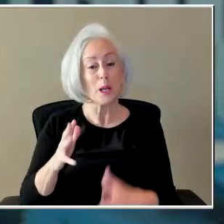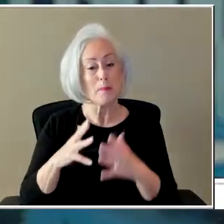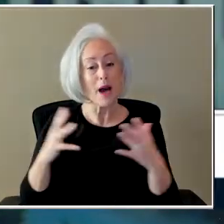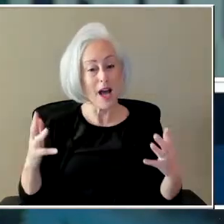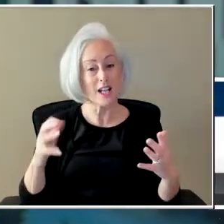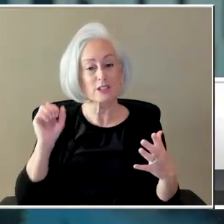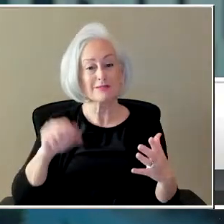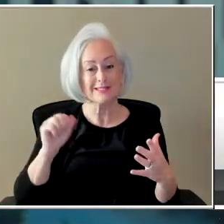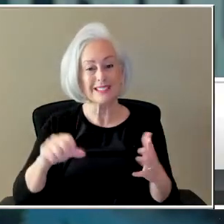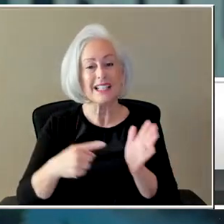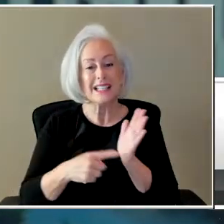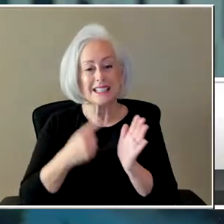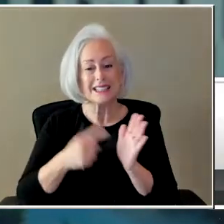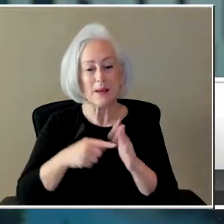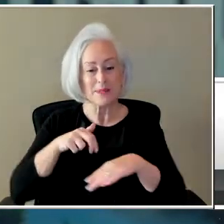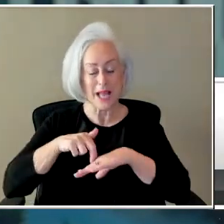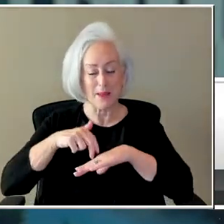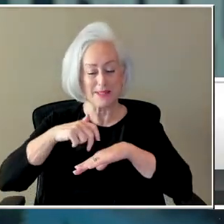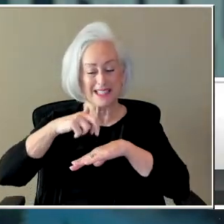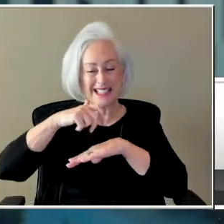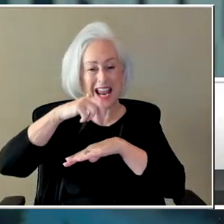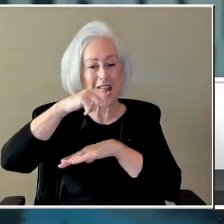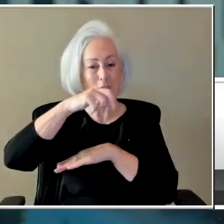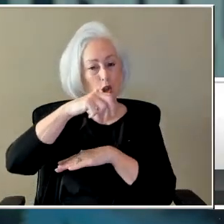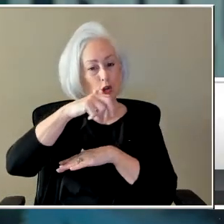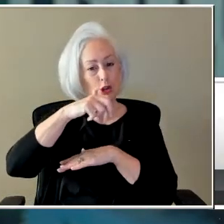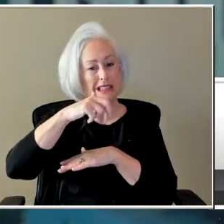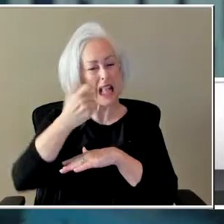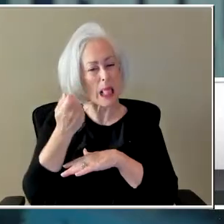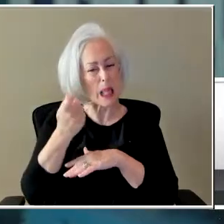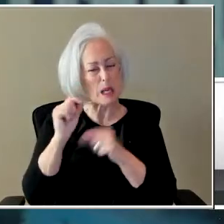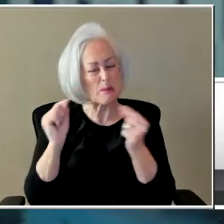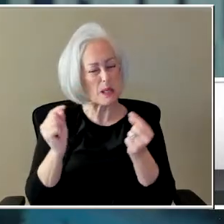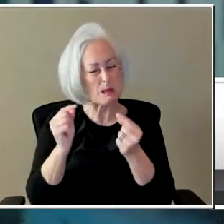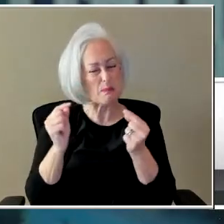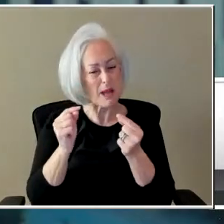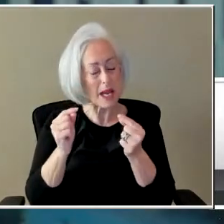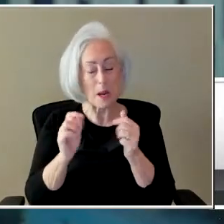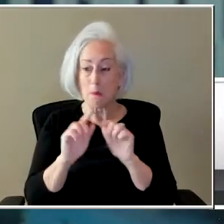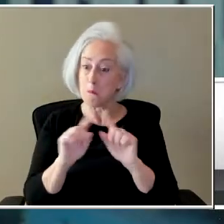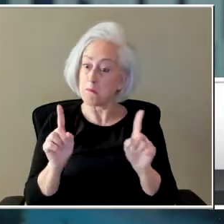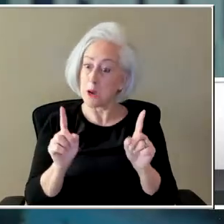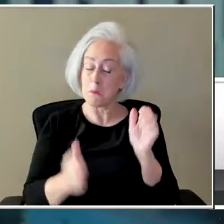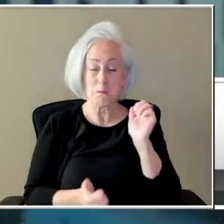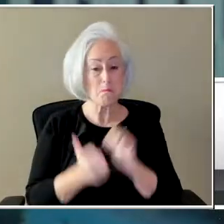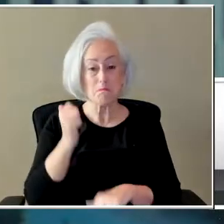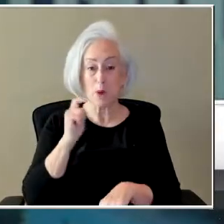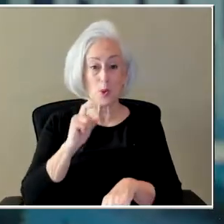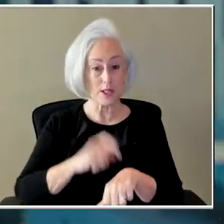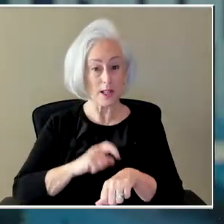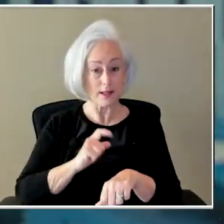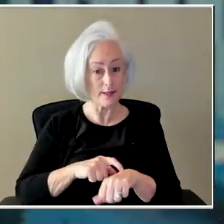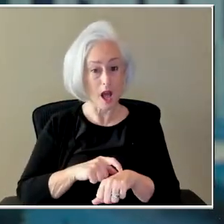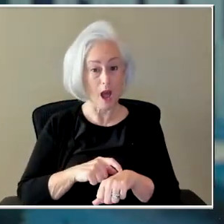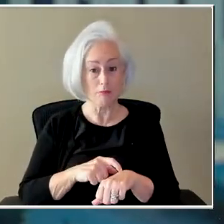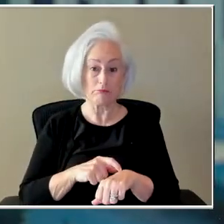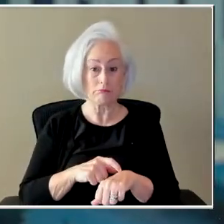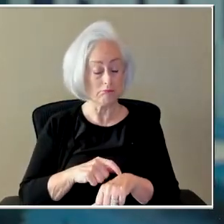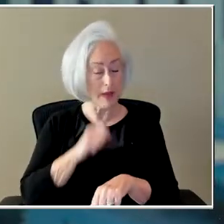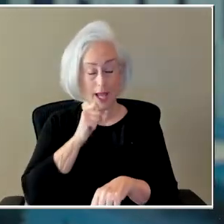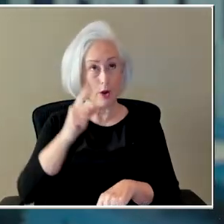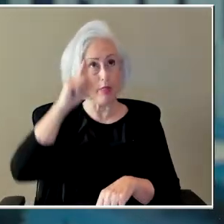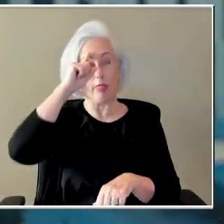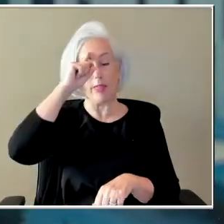stairs will be a little bit painful, but most of the time, I don't even think about it. I